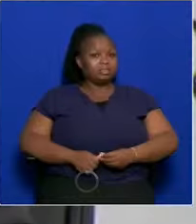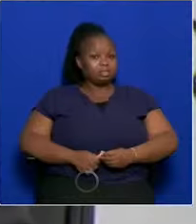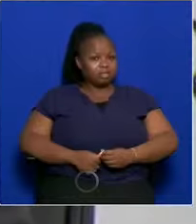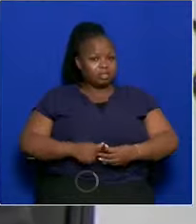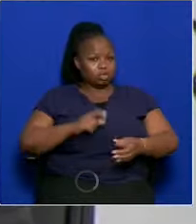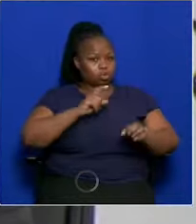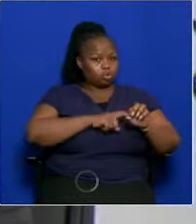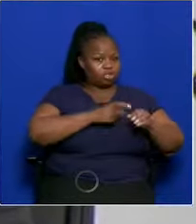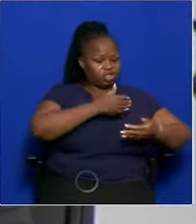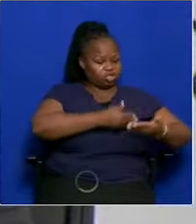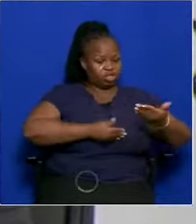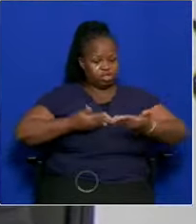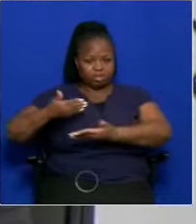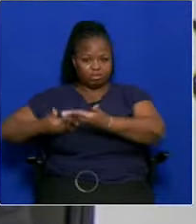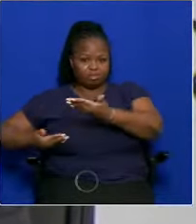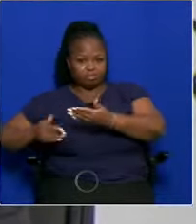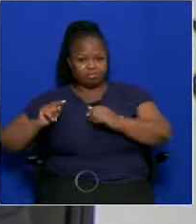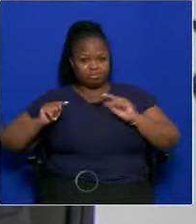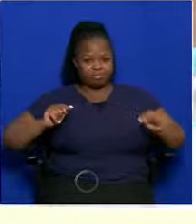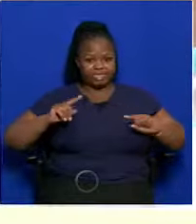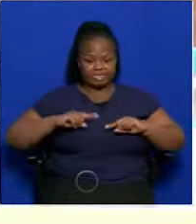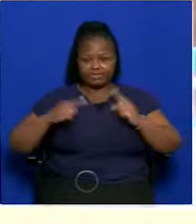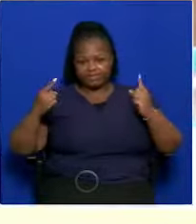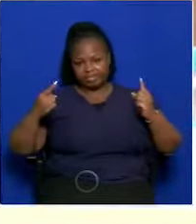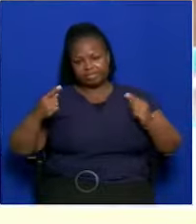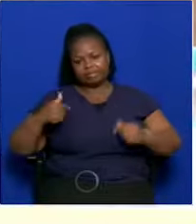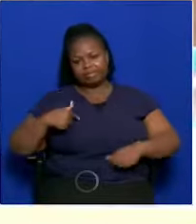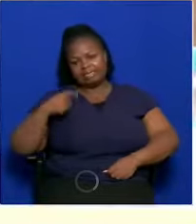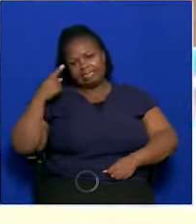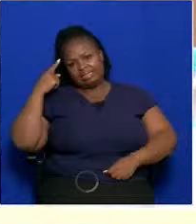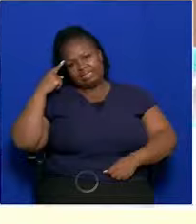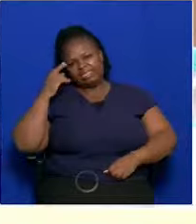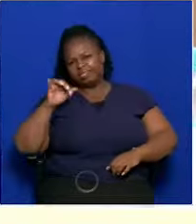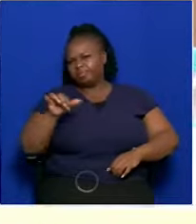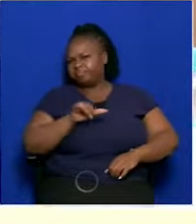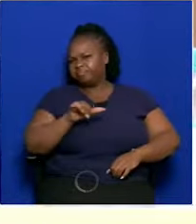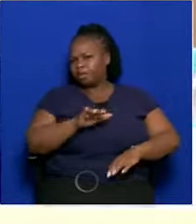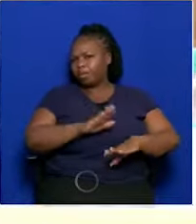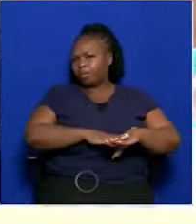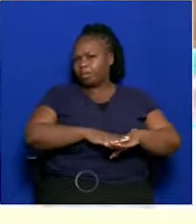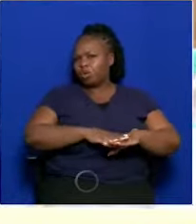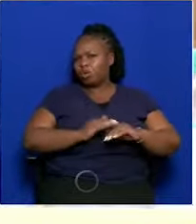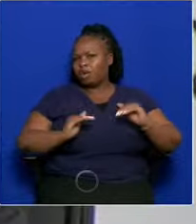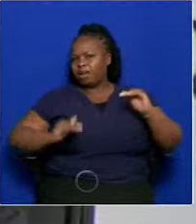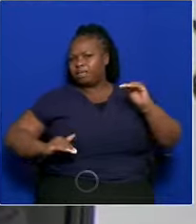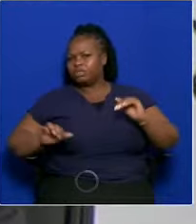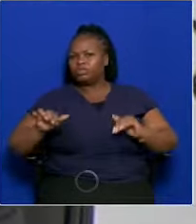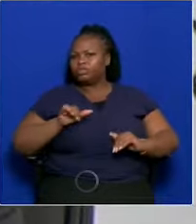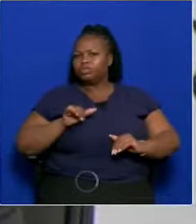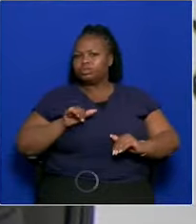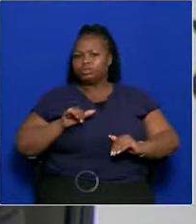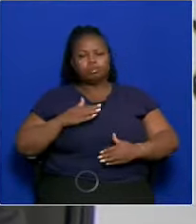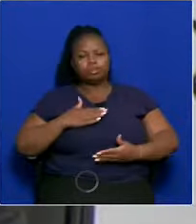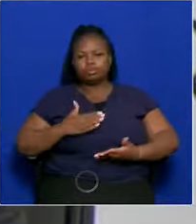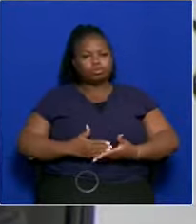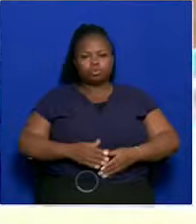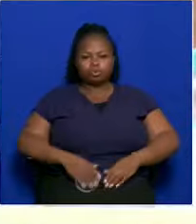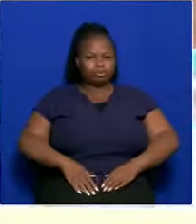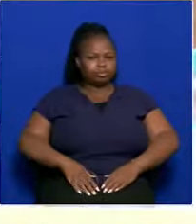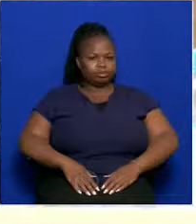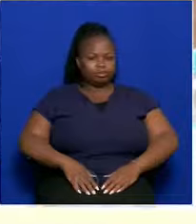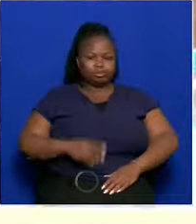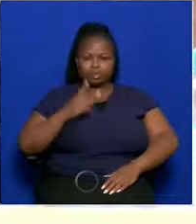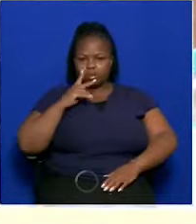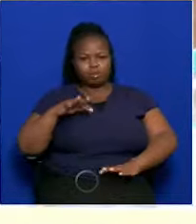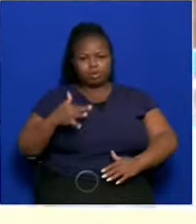so. I don't know. Which one was more, which one was less? I'm not sure. I didn't see that. But from